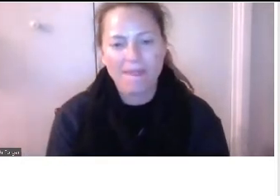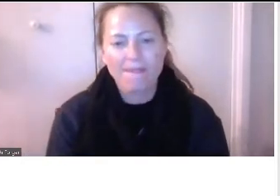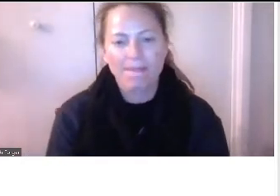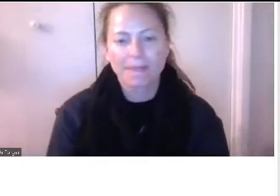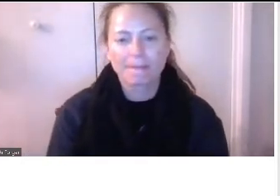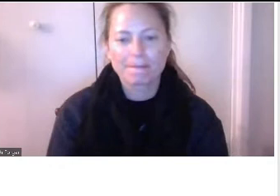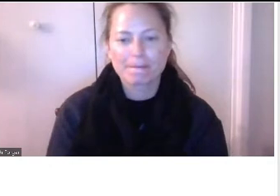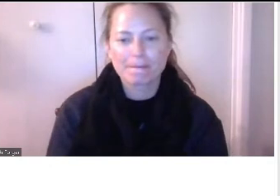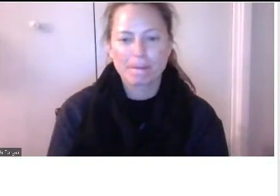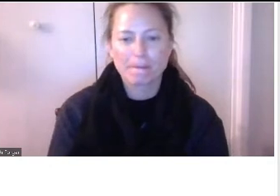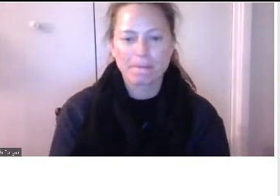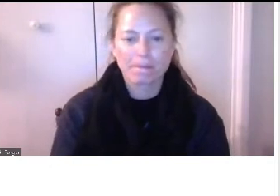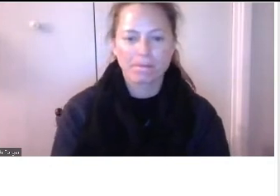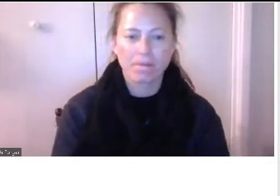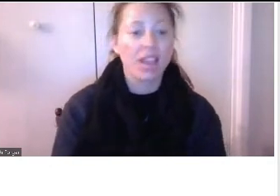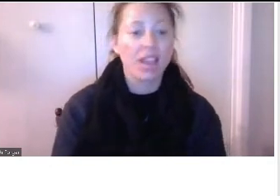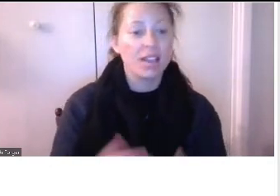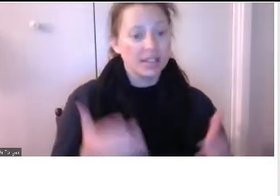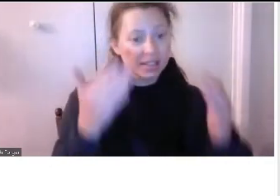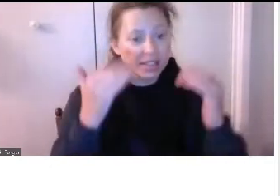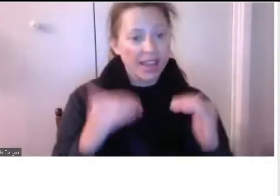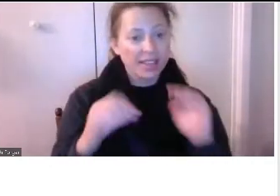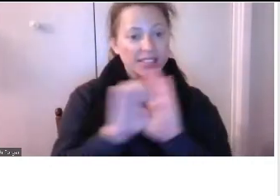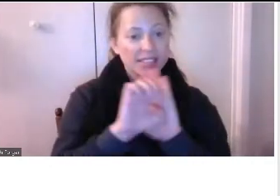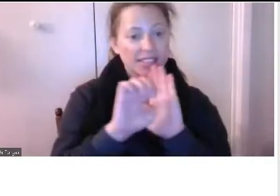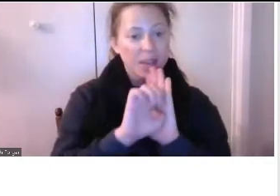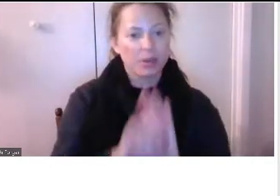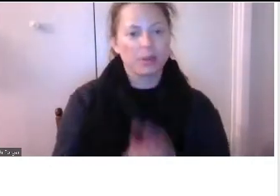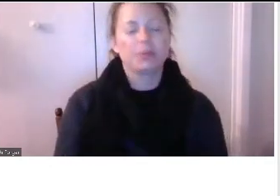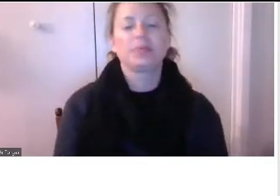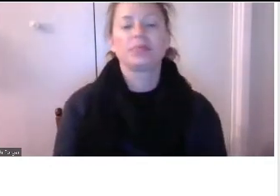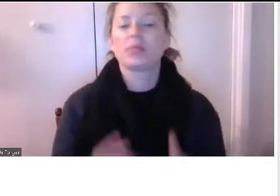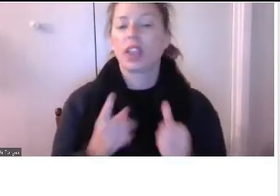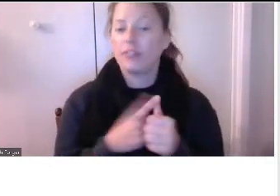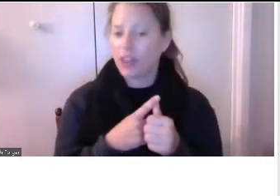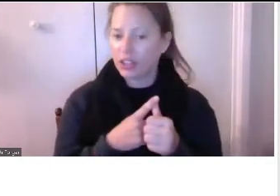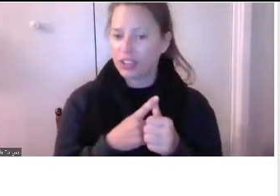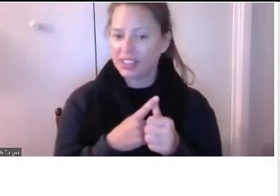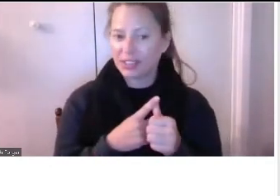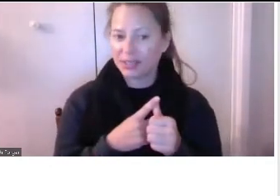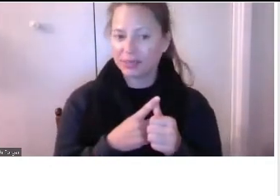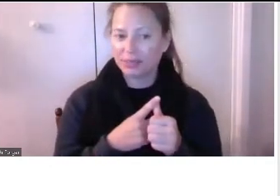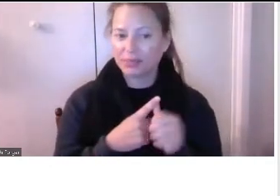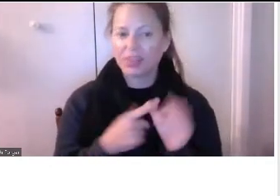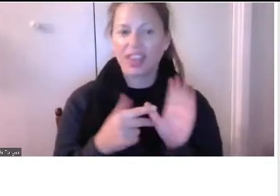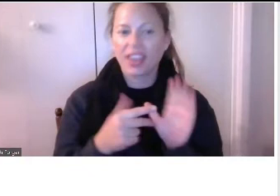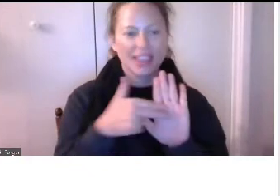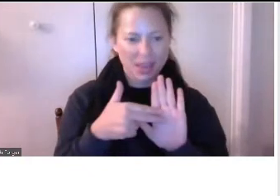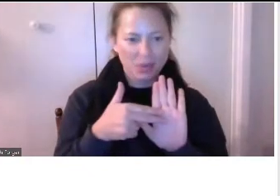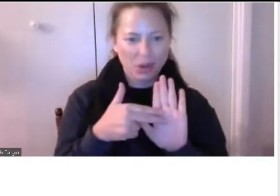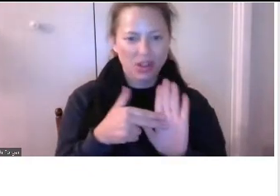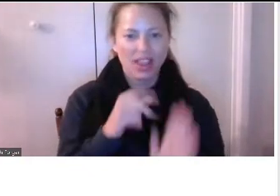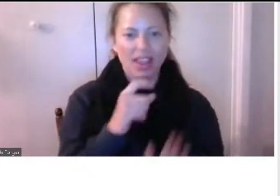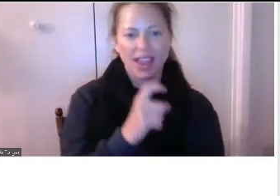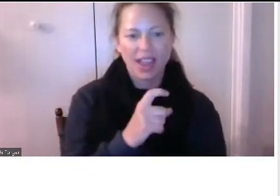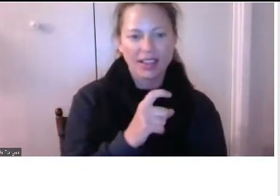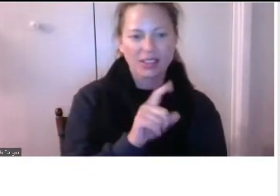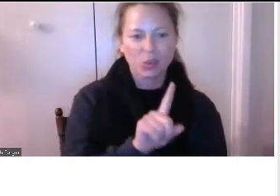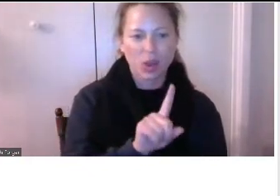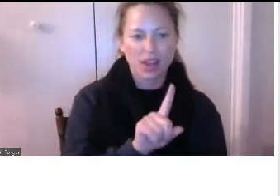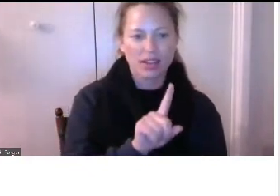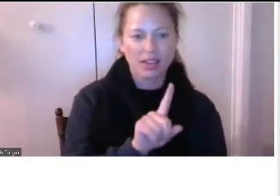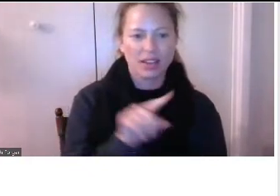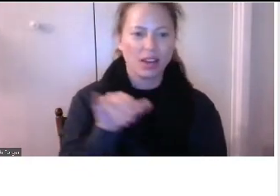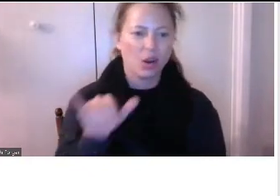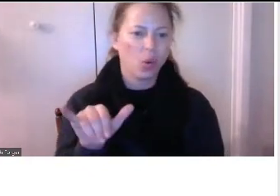All right, so we have example 2. The first thing we should do is put our labels x1,